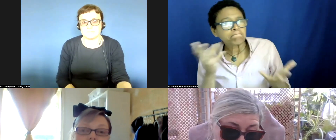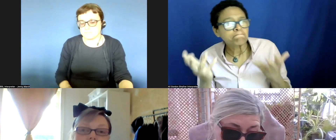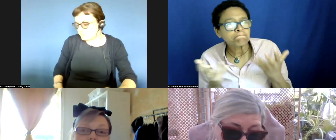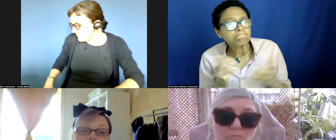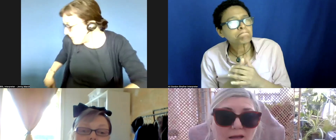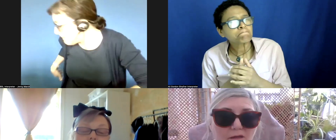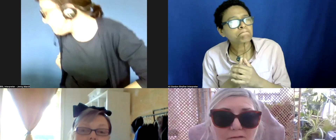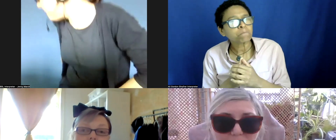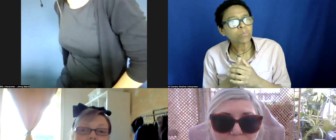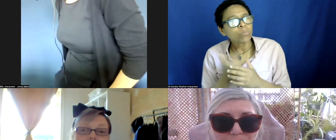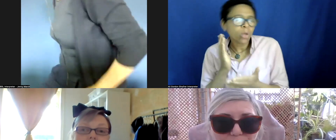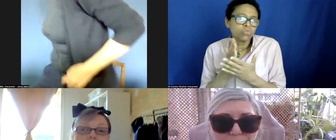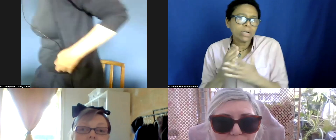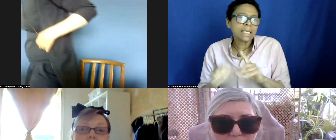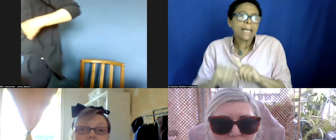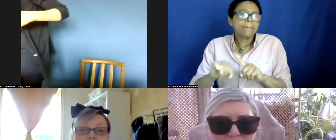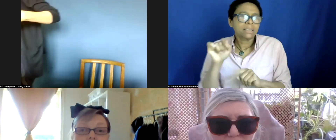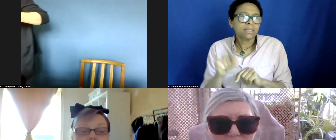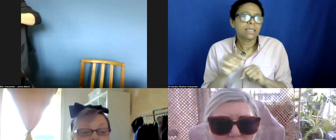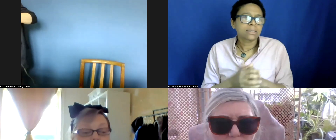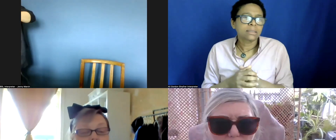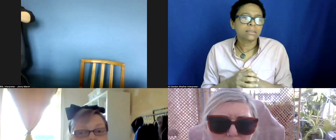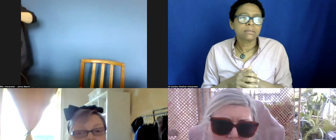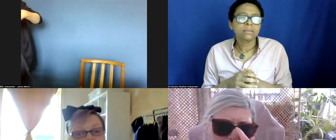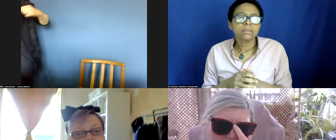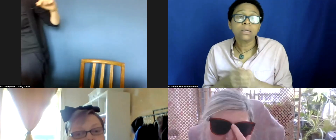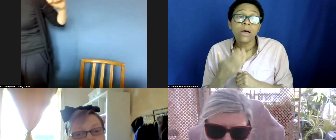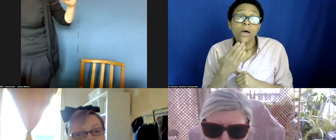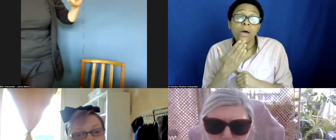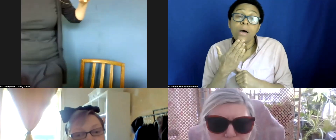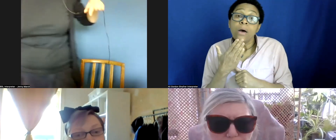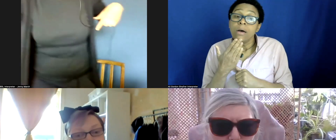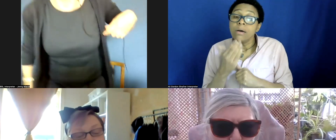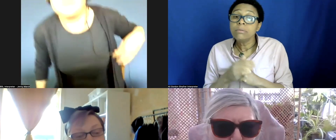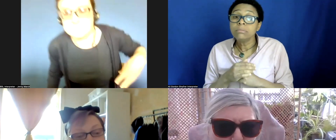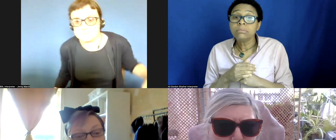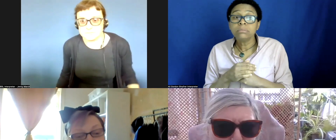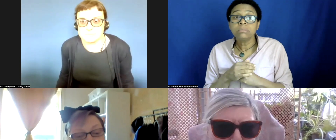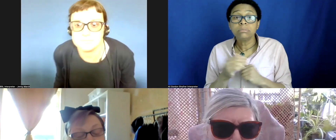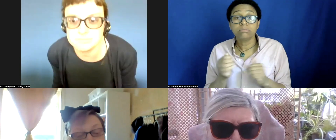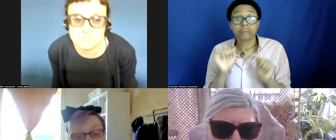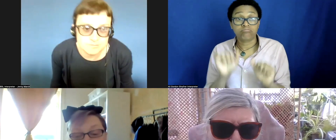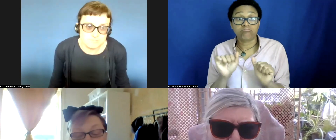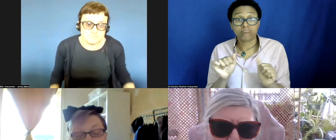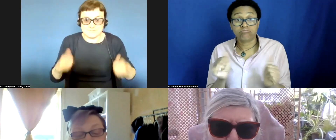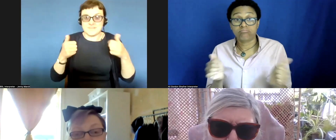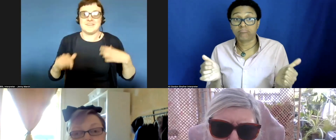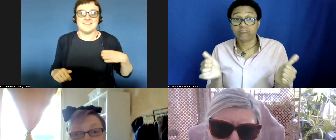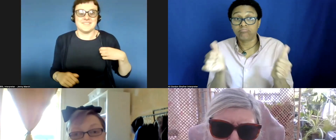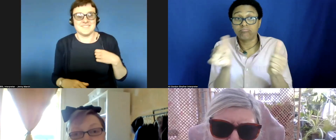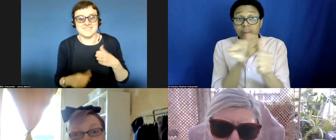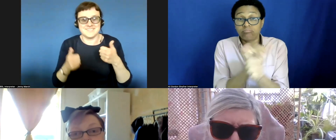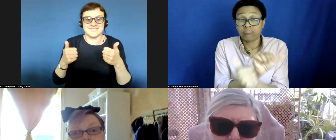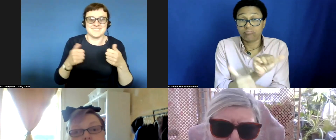really hit by that. Thank you for sharing. Yeah, I think you're right. There is something, and I love the word